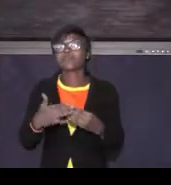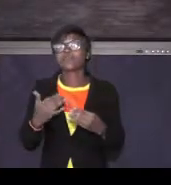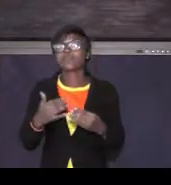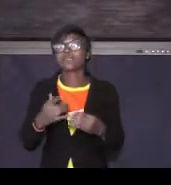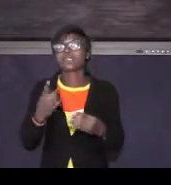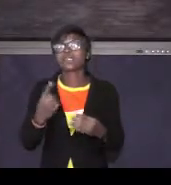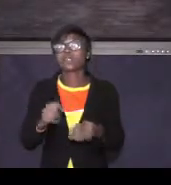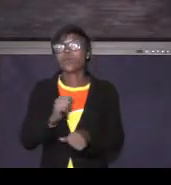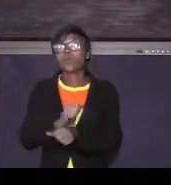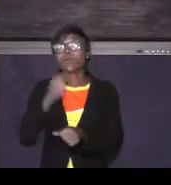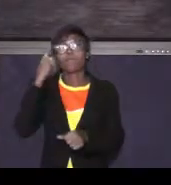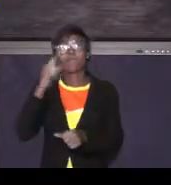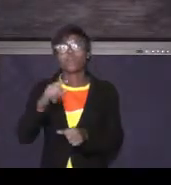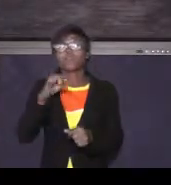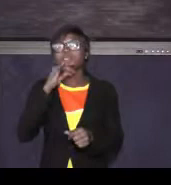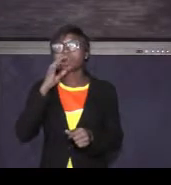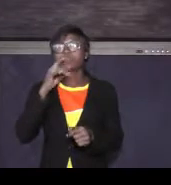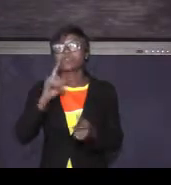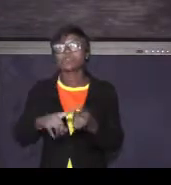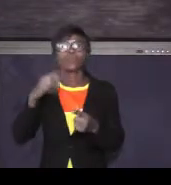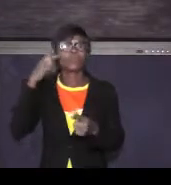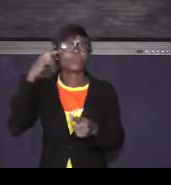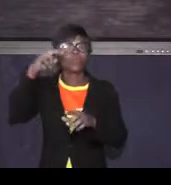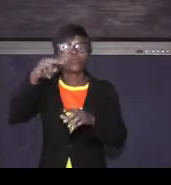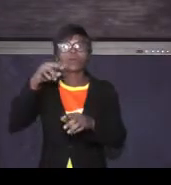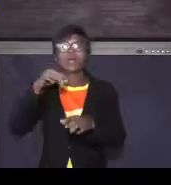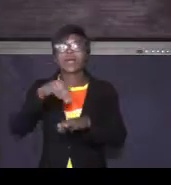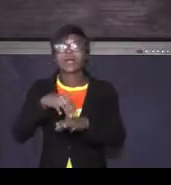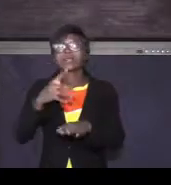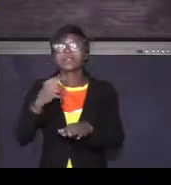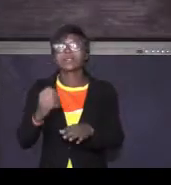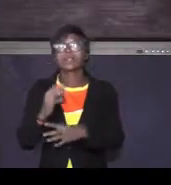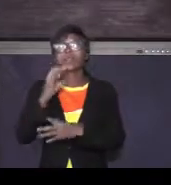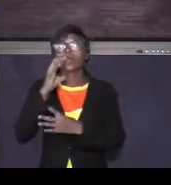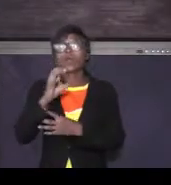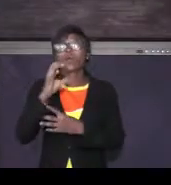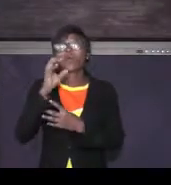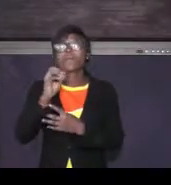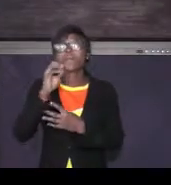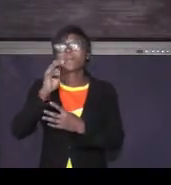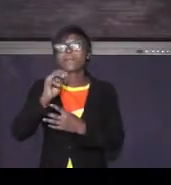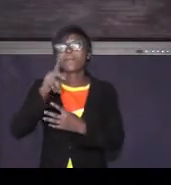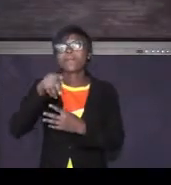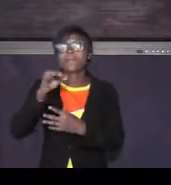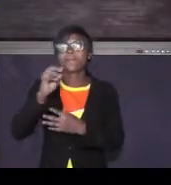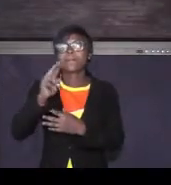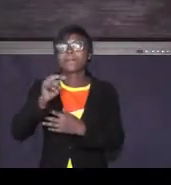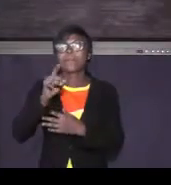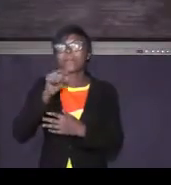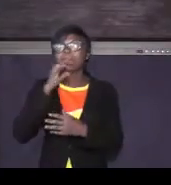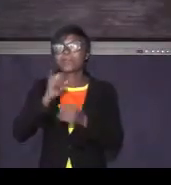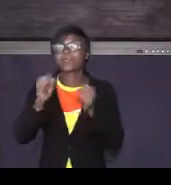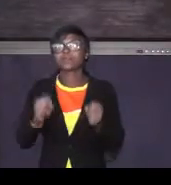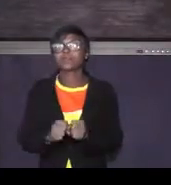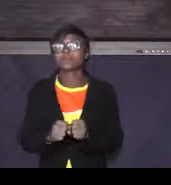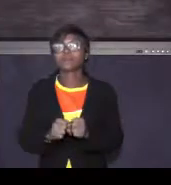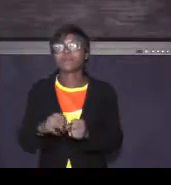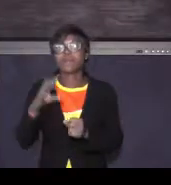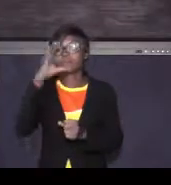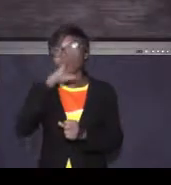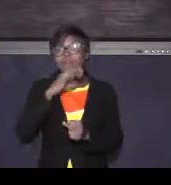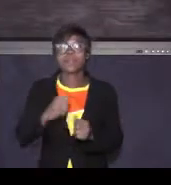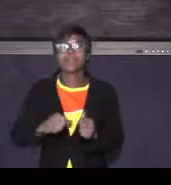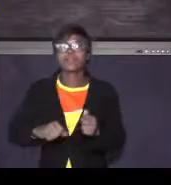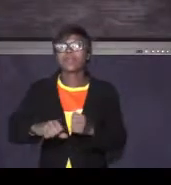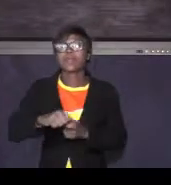task for you will be to look at a compound shape and try to break it down into simple shapes. To find the